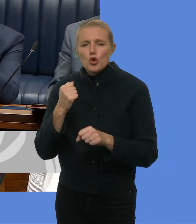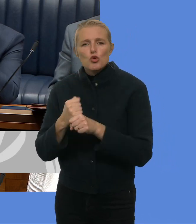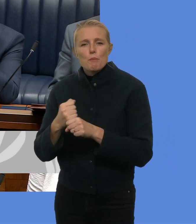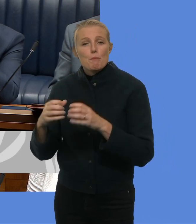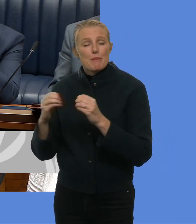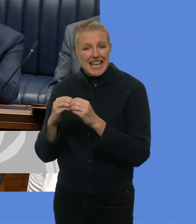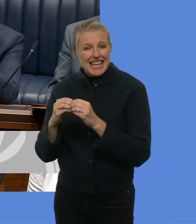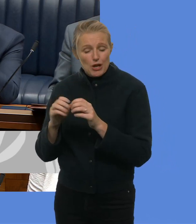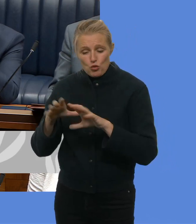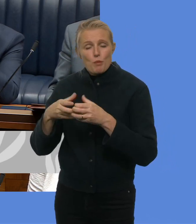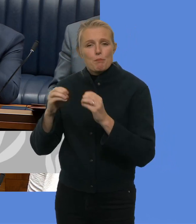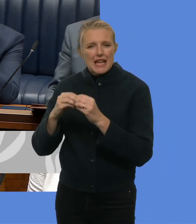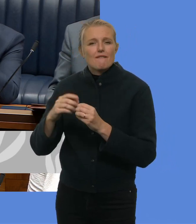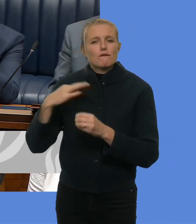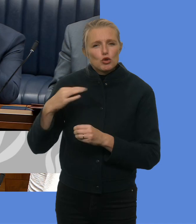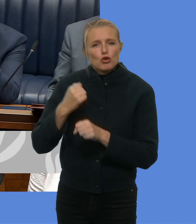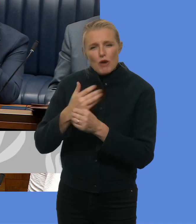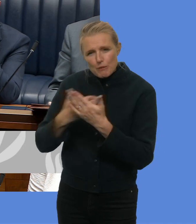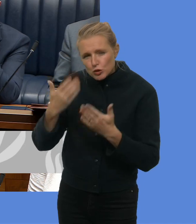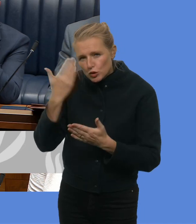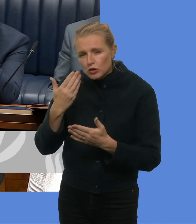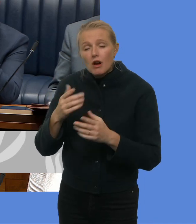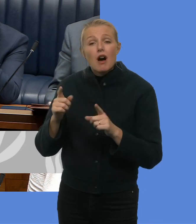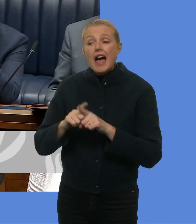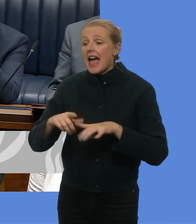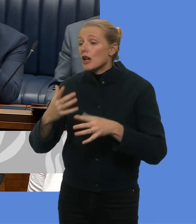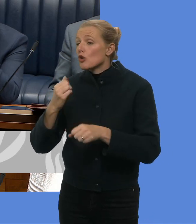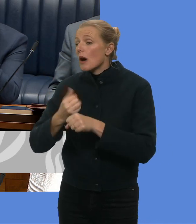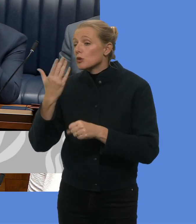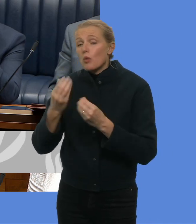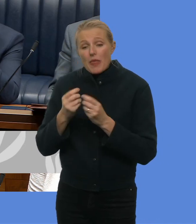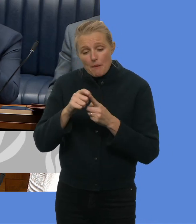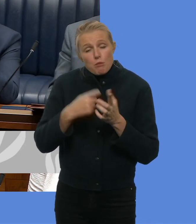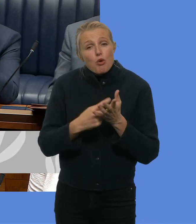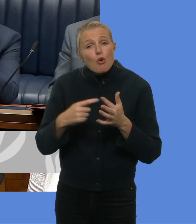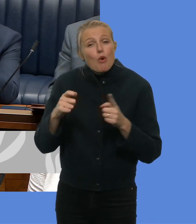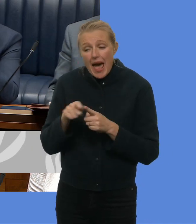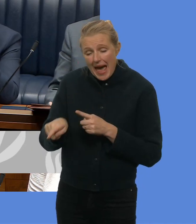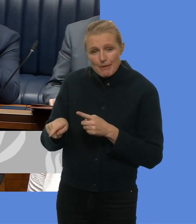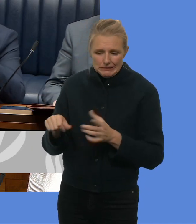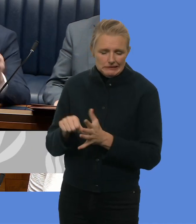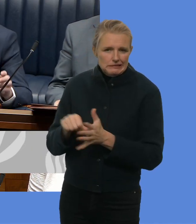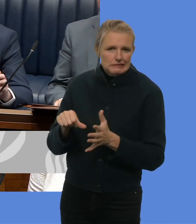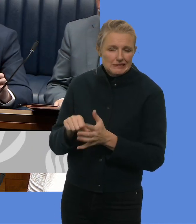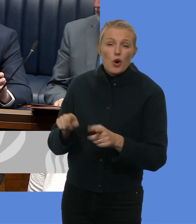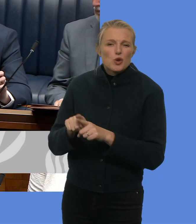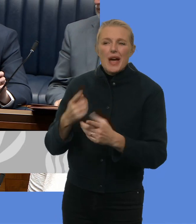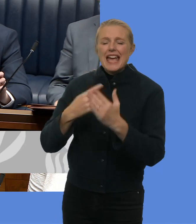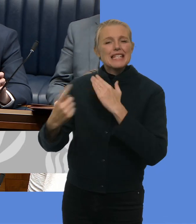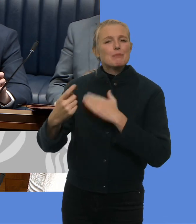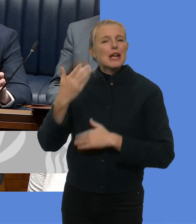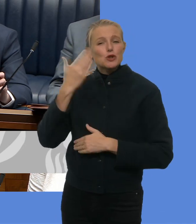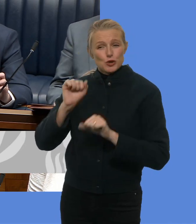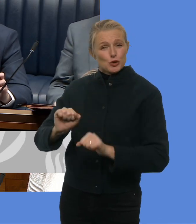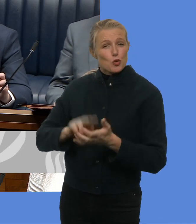grammar schools and also those grammar schools that have preps, and it also has a negative impact on those independent schools in